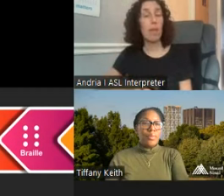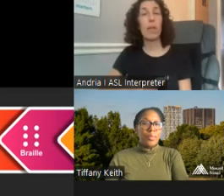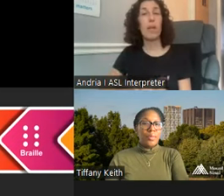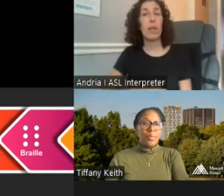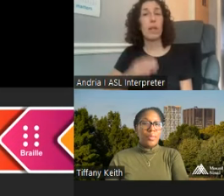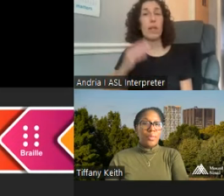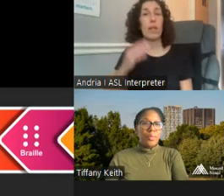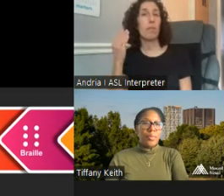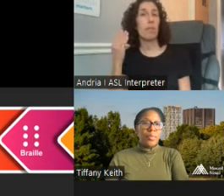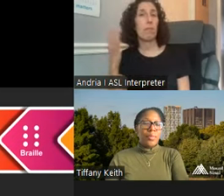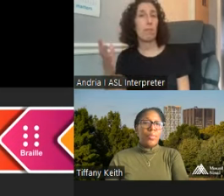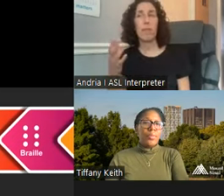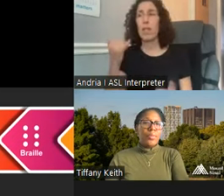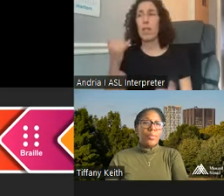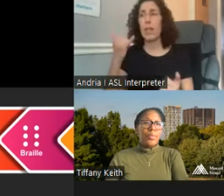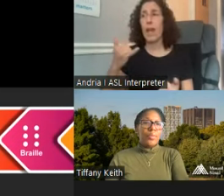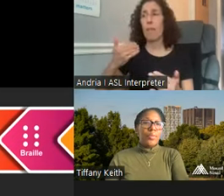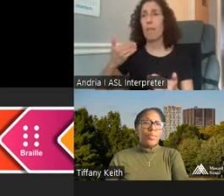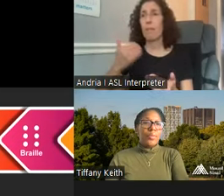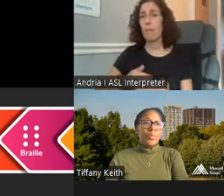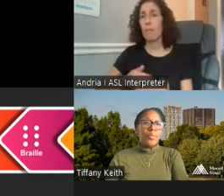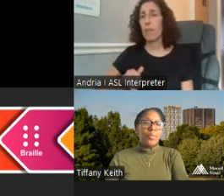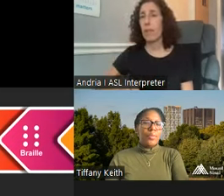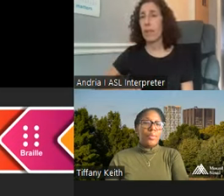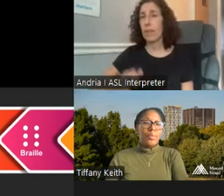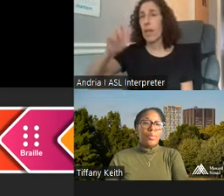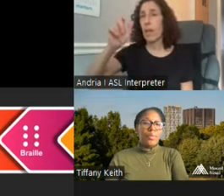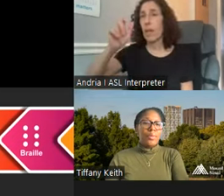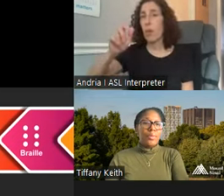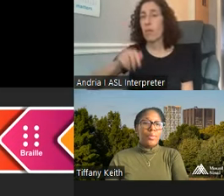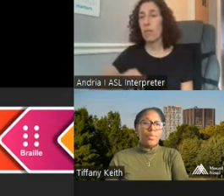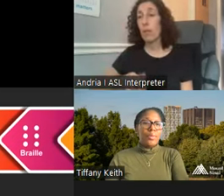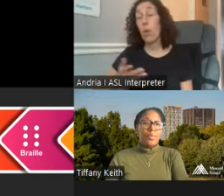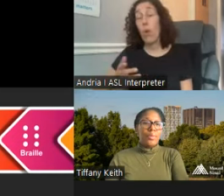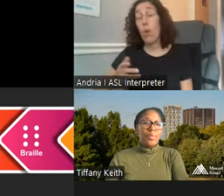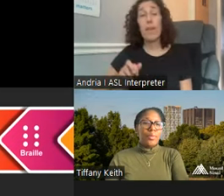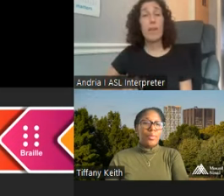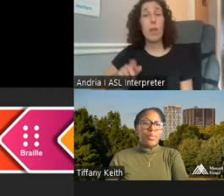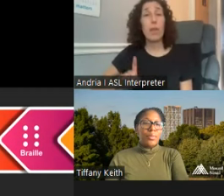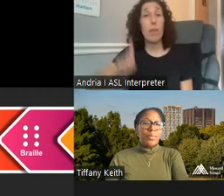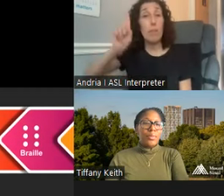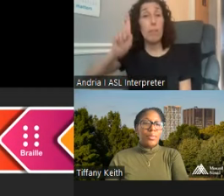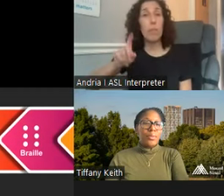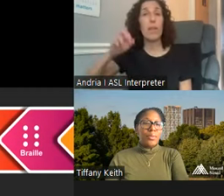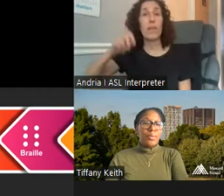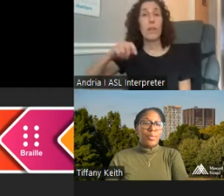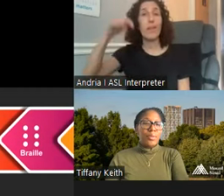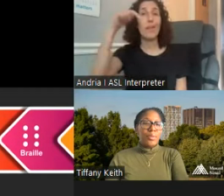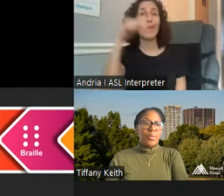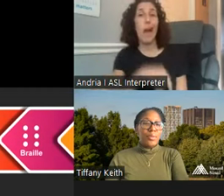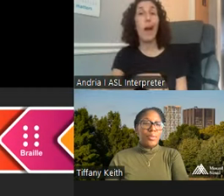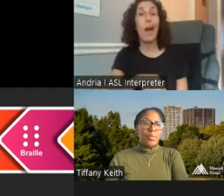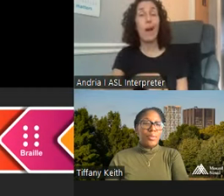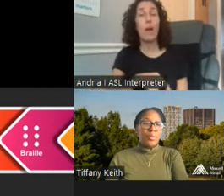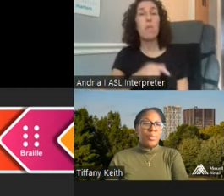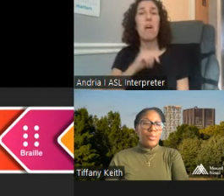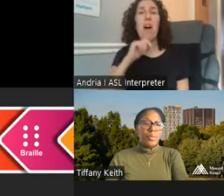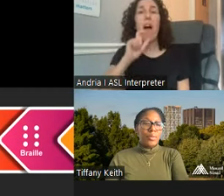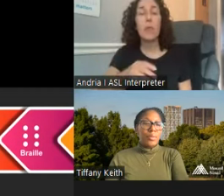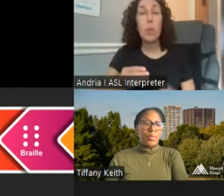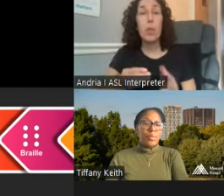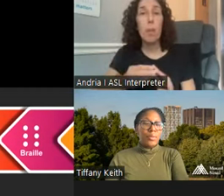we're coming to some stairs down, we're coming to some stairs up. You don't really need to count them out or indicate the number. They'll know that with